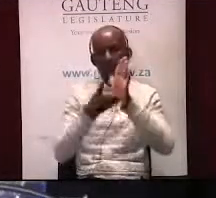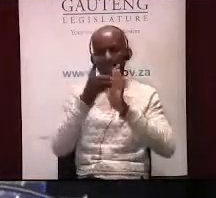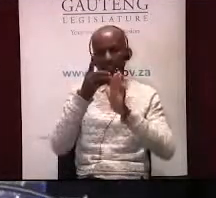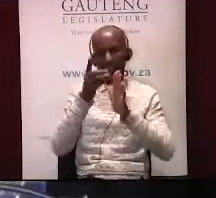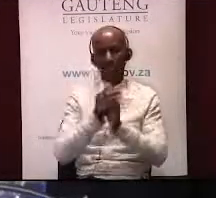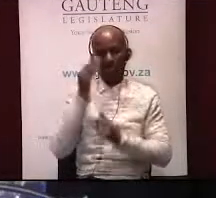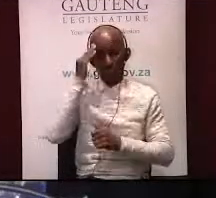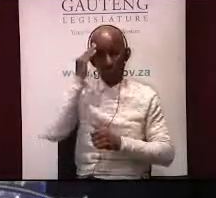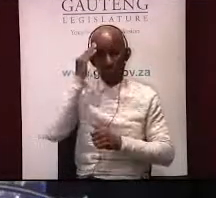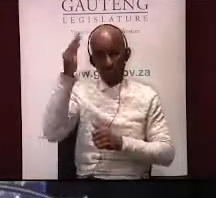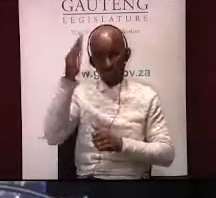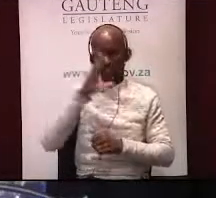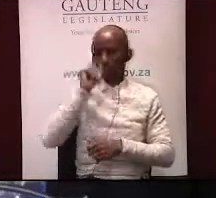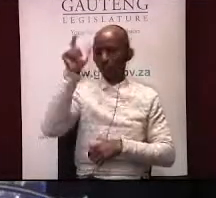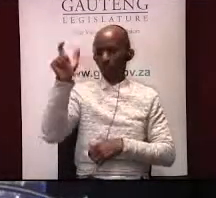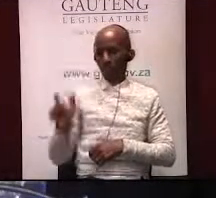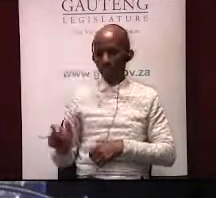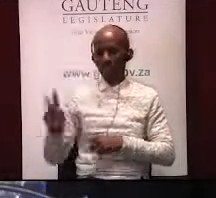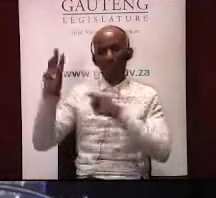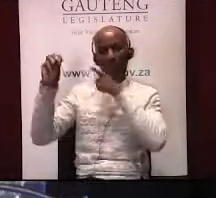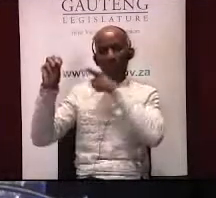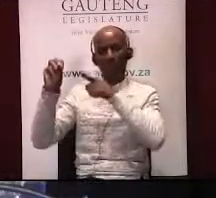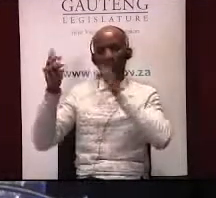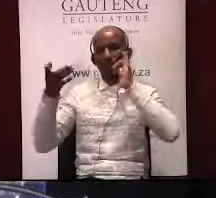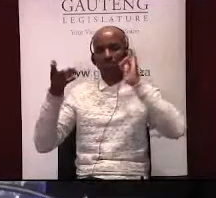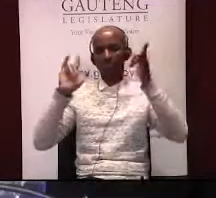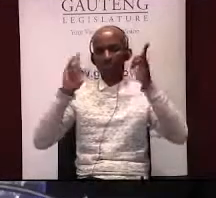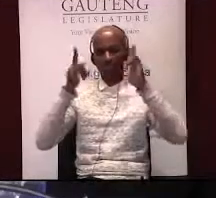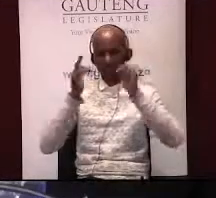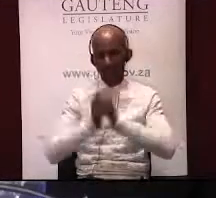to greet the speaker of Mogale City,